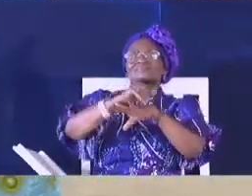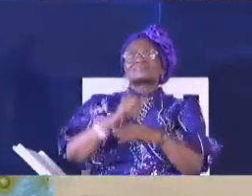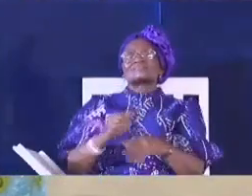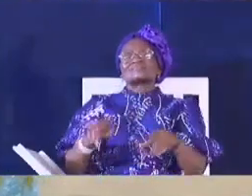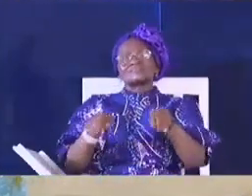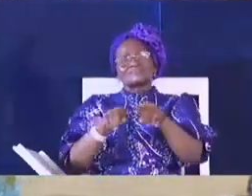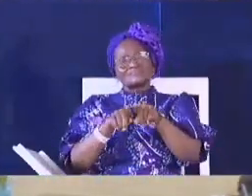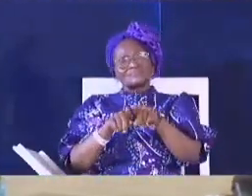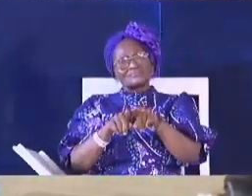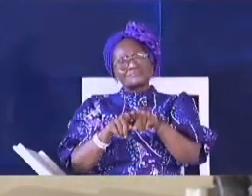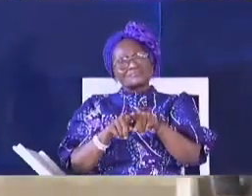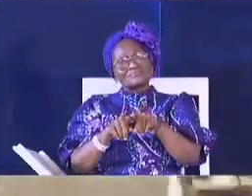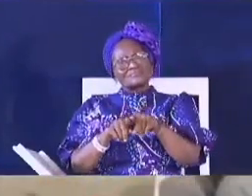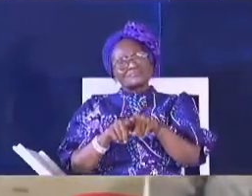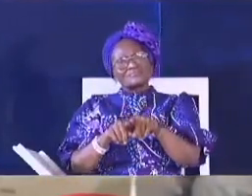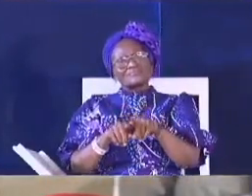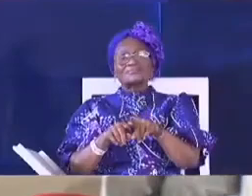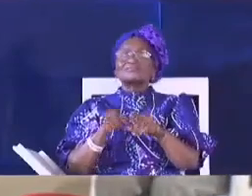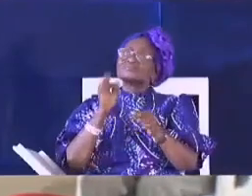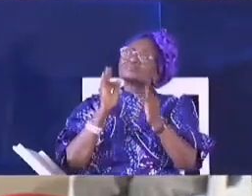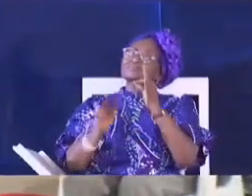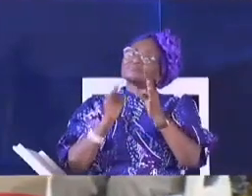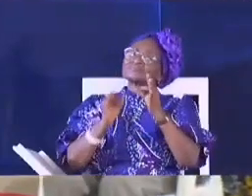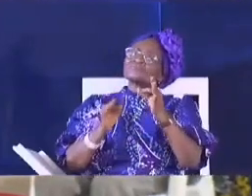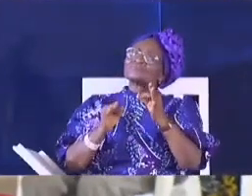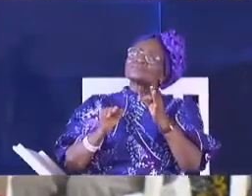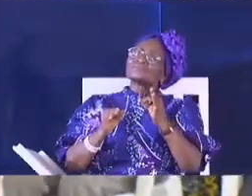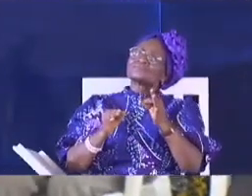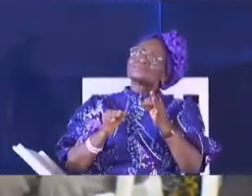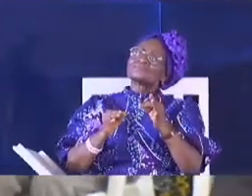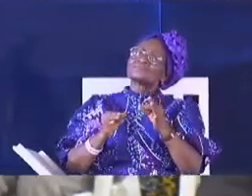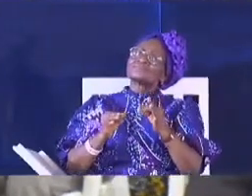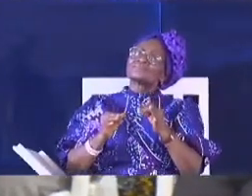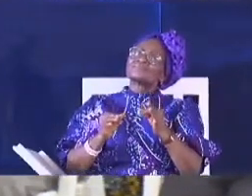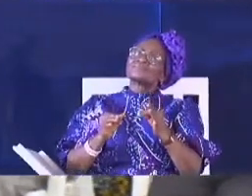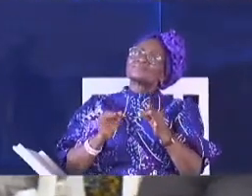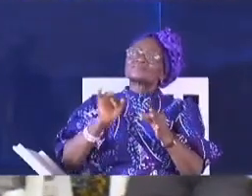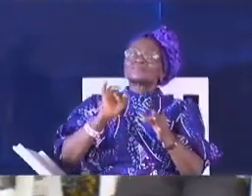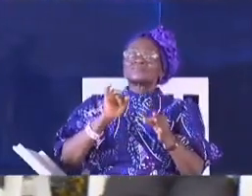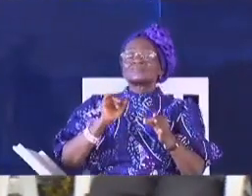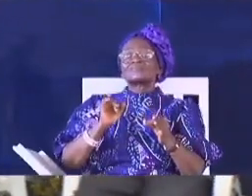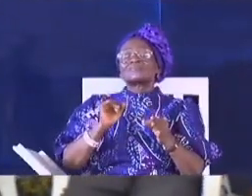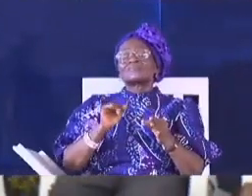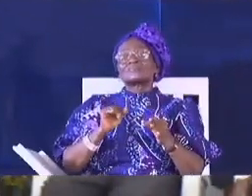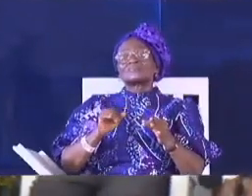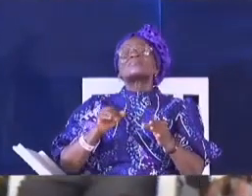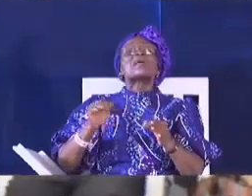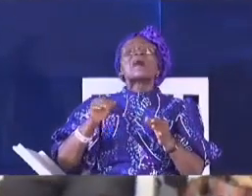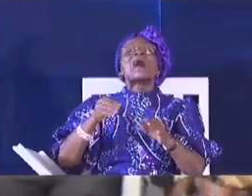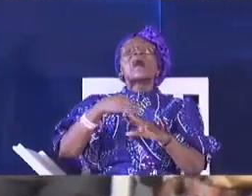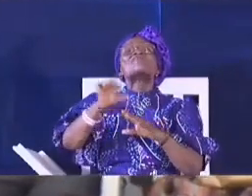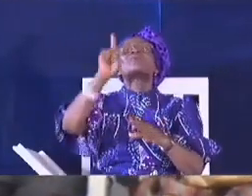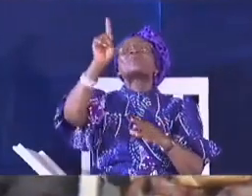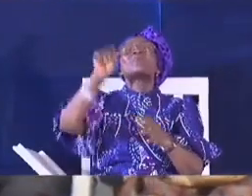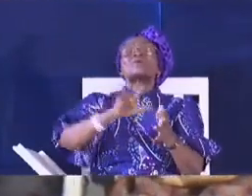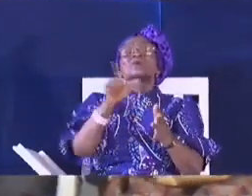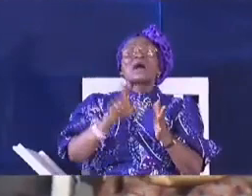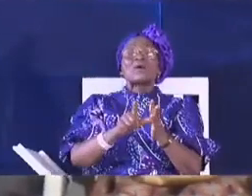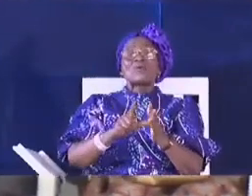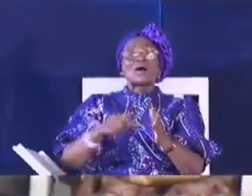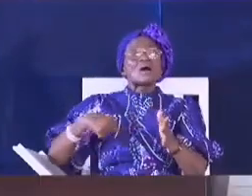So if after 1 hour we have not finished and you feel like